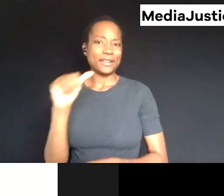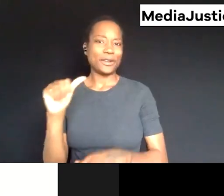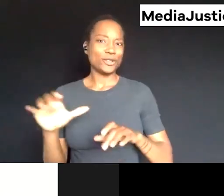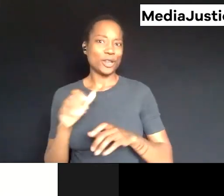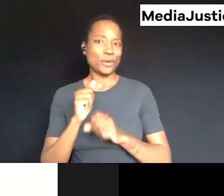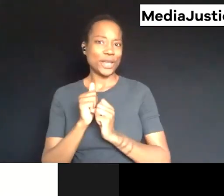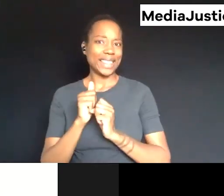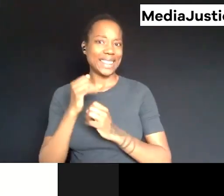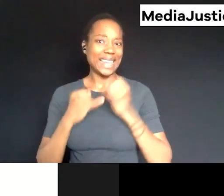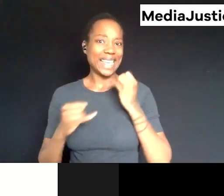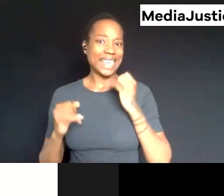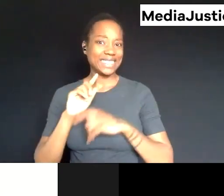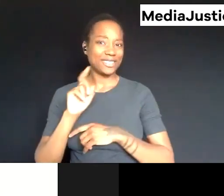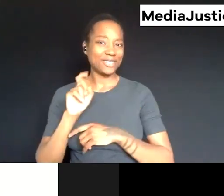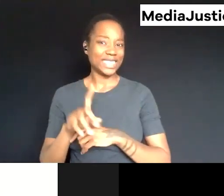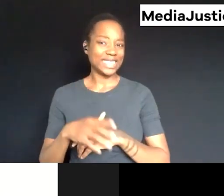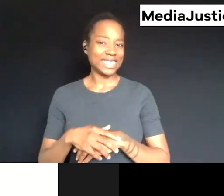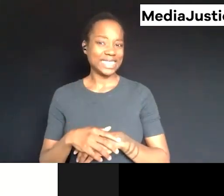about that.